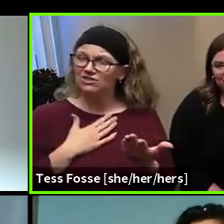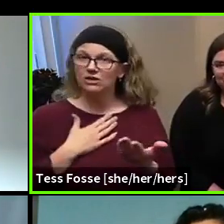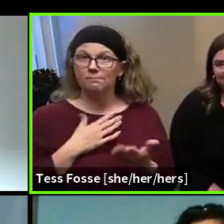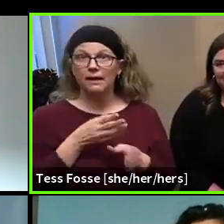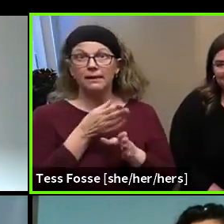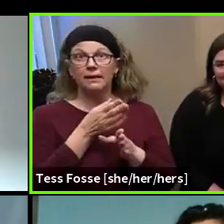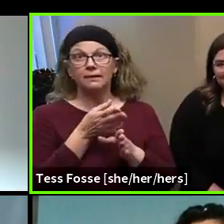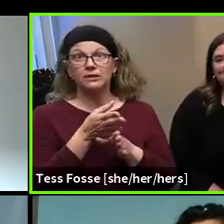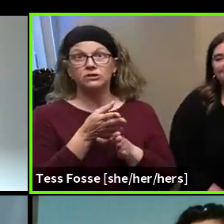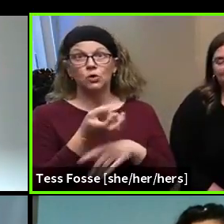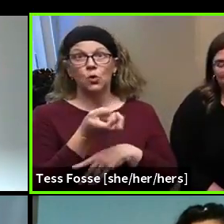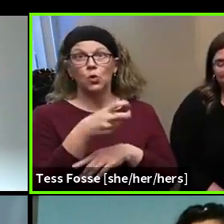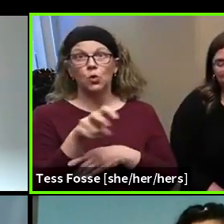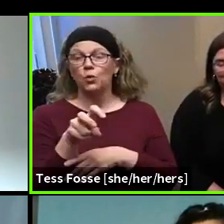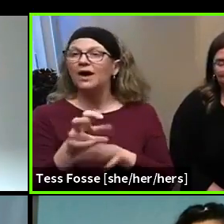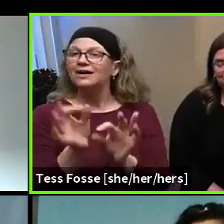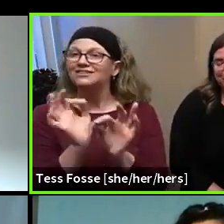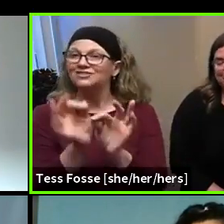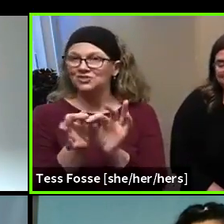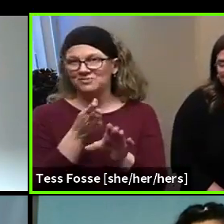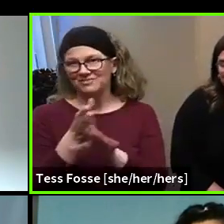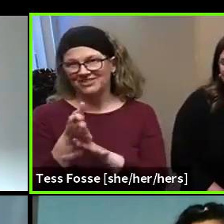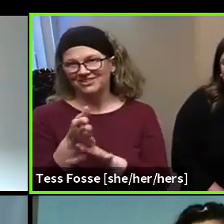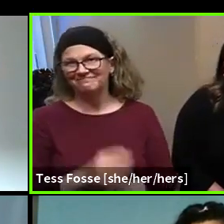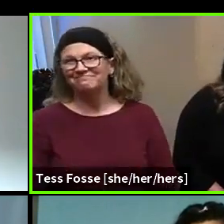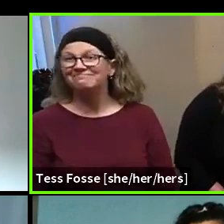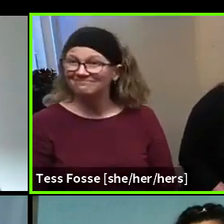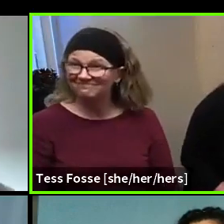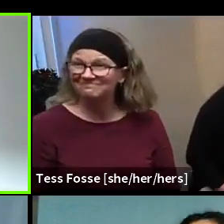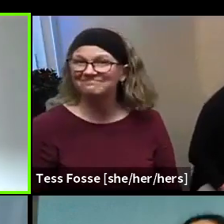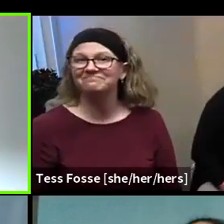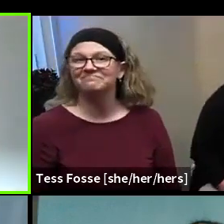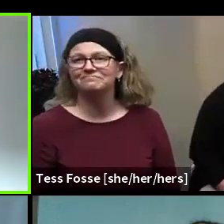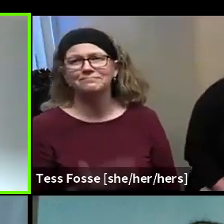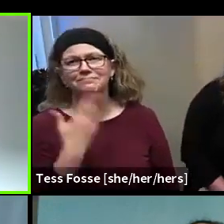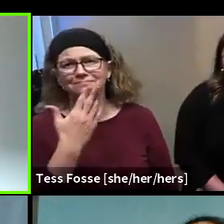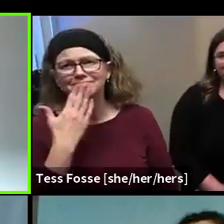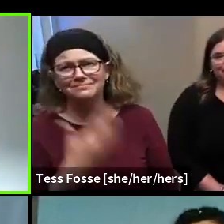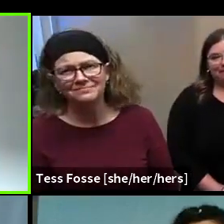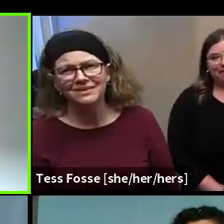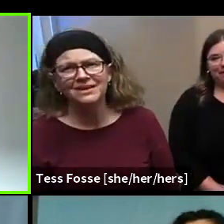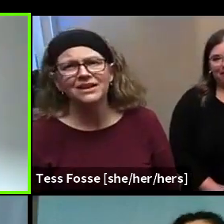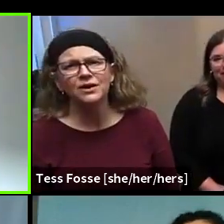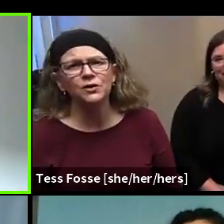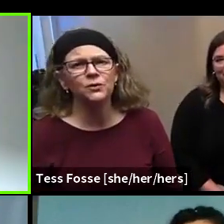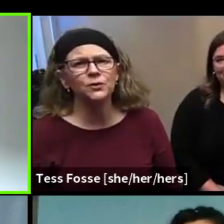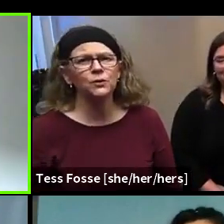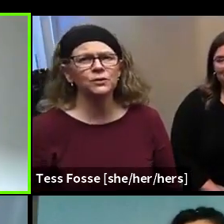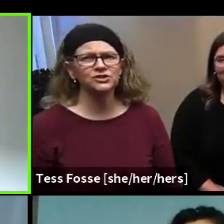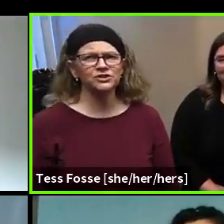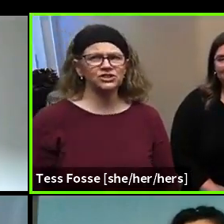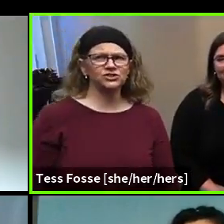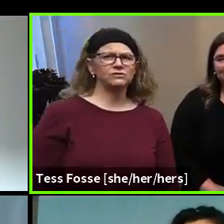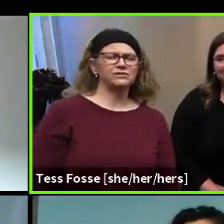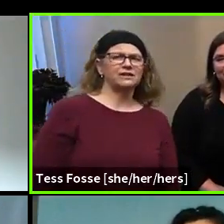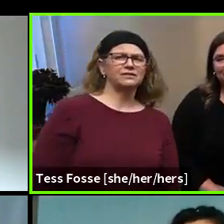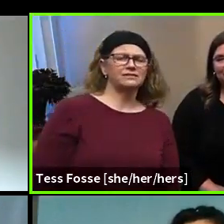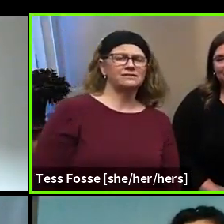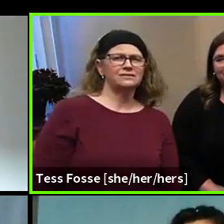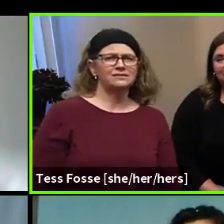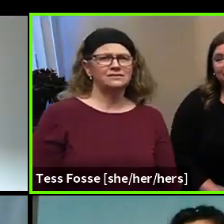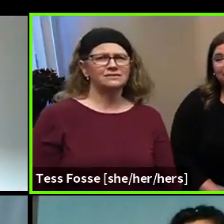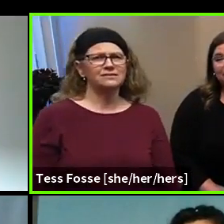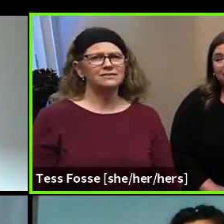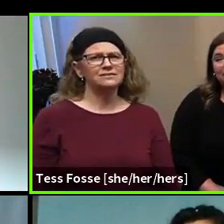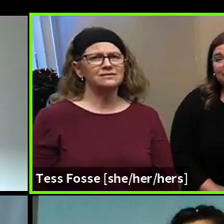changed majors and started majoring in interpreting. Thank you. And Becky. Who was your teacher though,